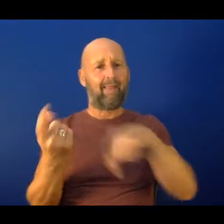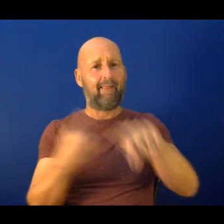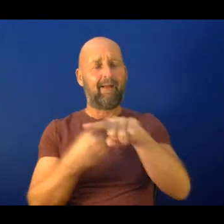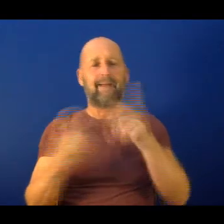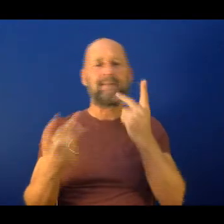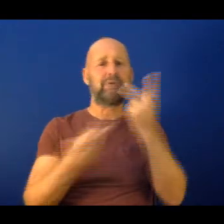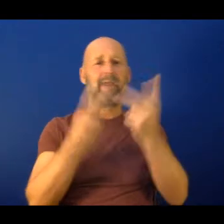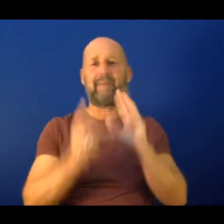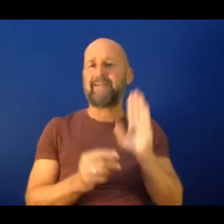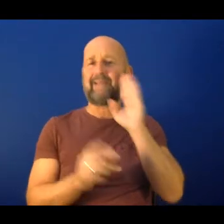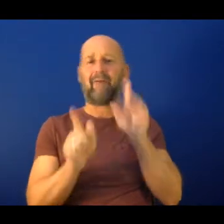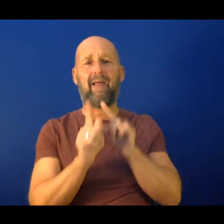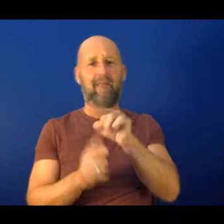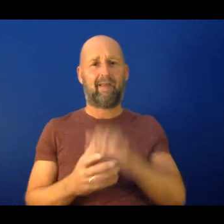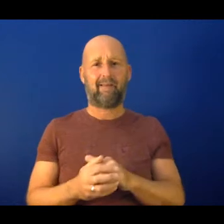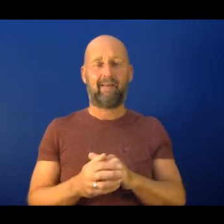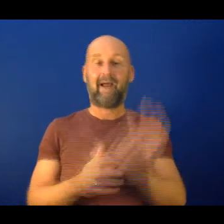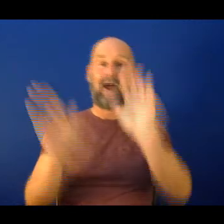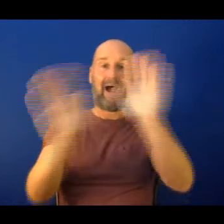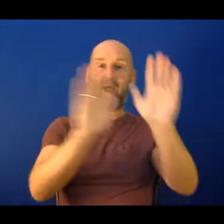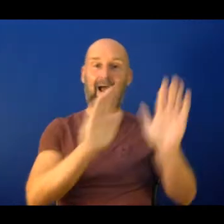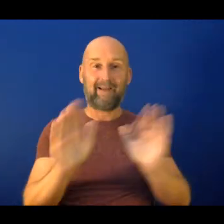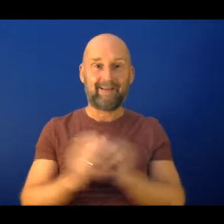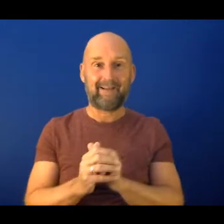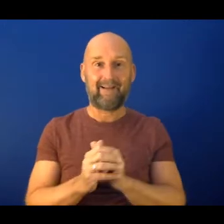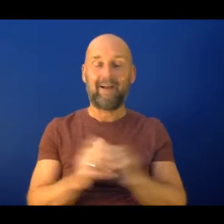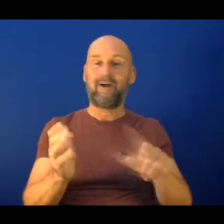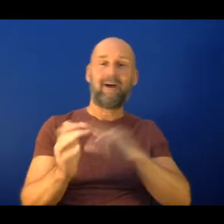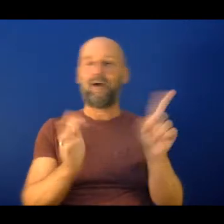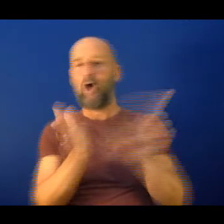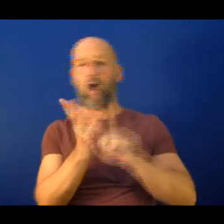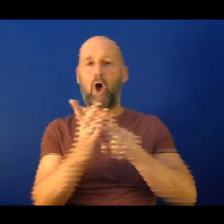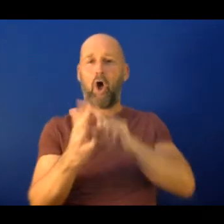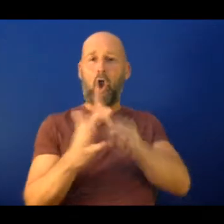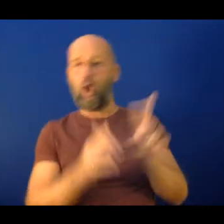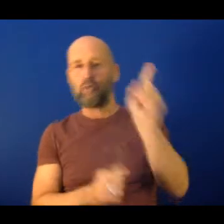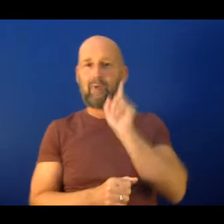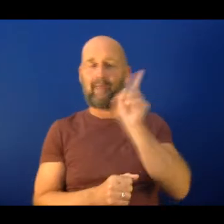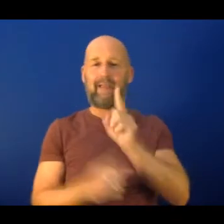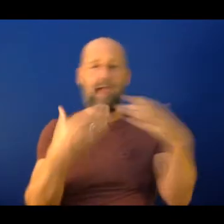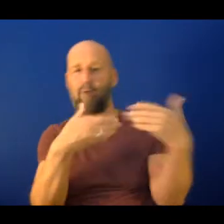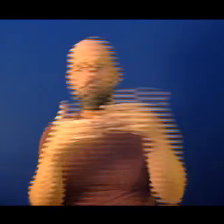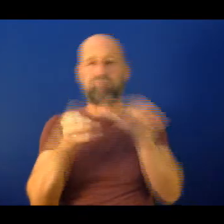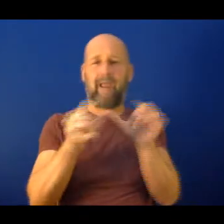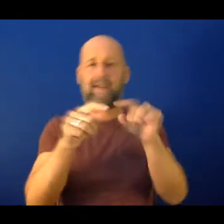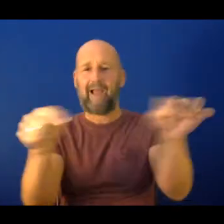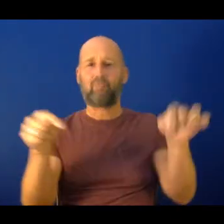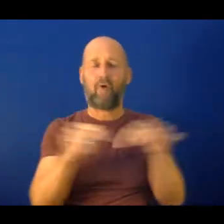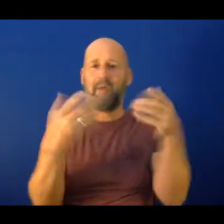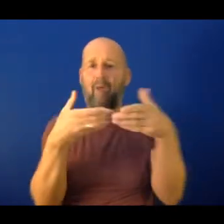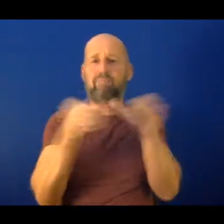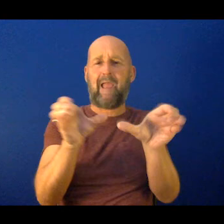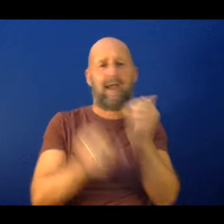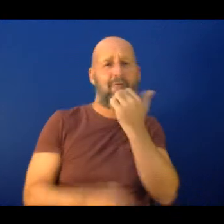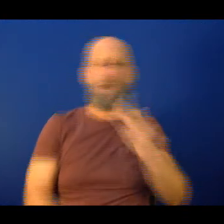tune sounds like what it is. Hey Cara, like Loose Women. Breakout room. We're breakout